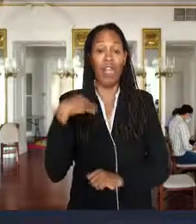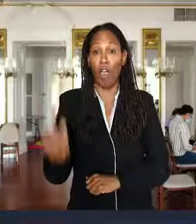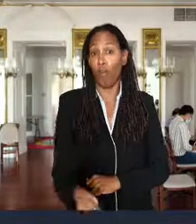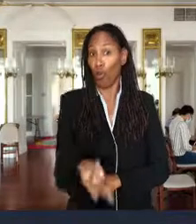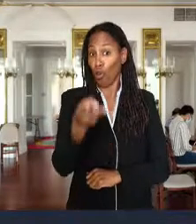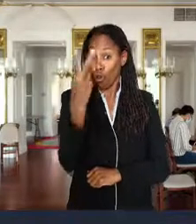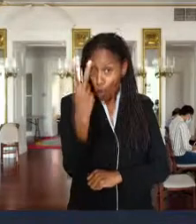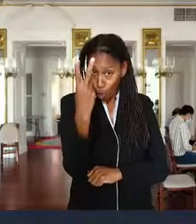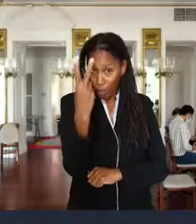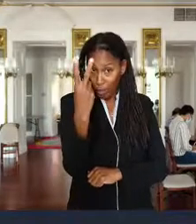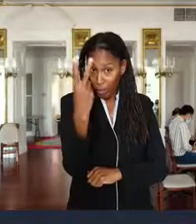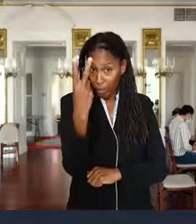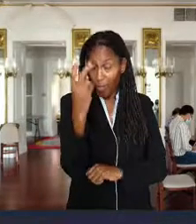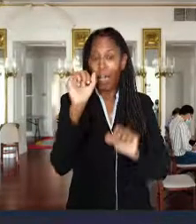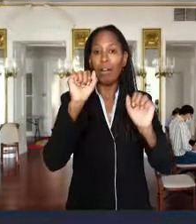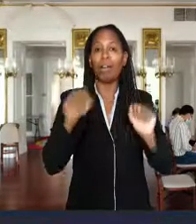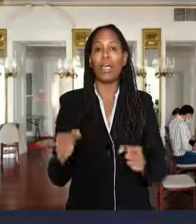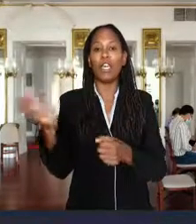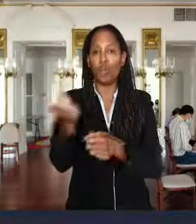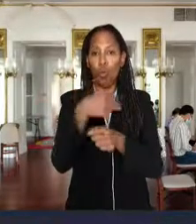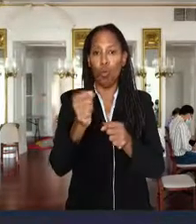Johnson, you are eligible to win